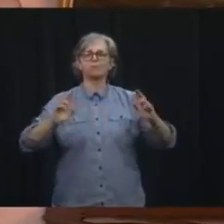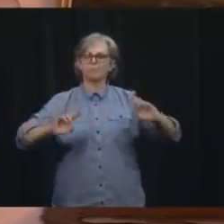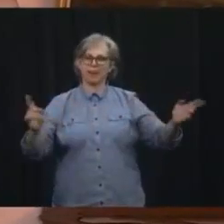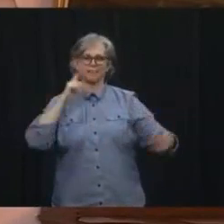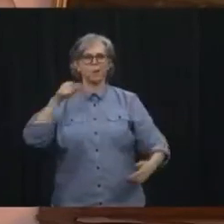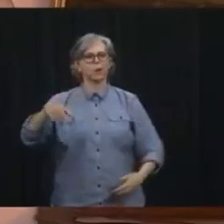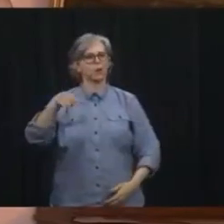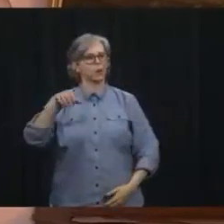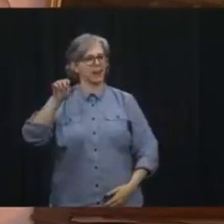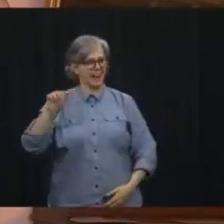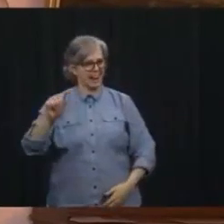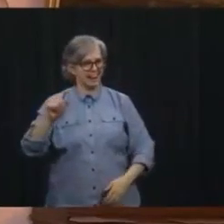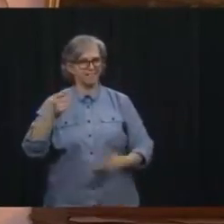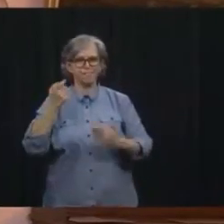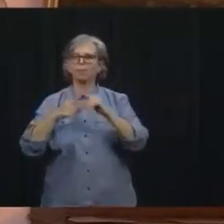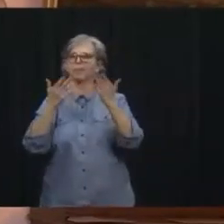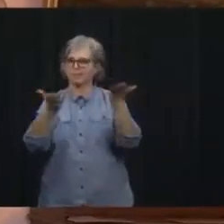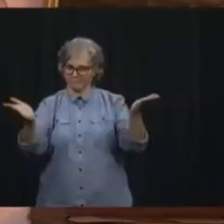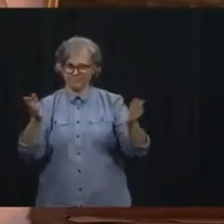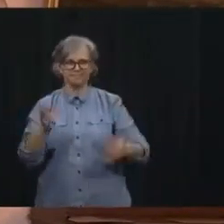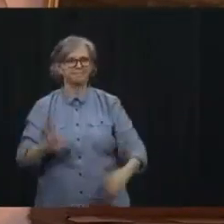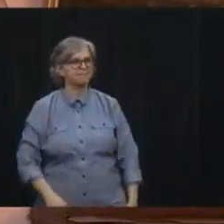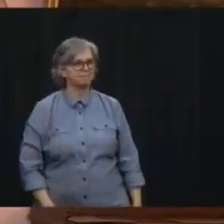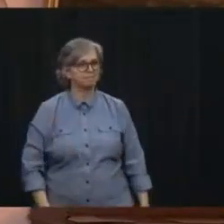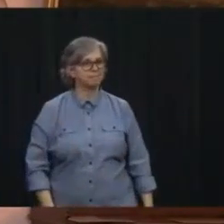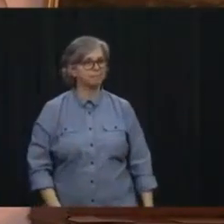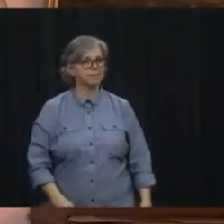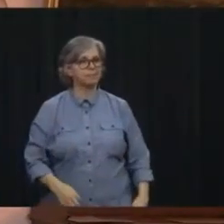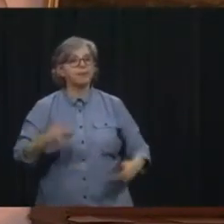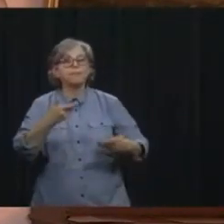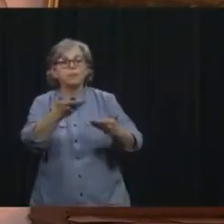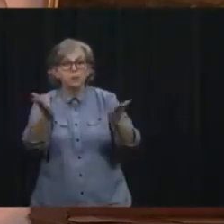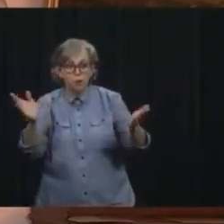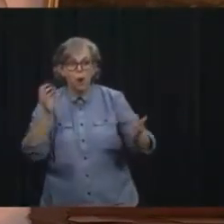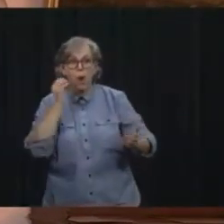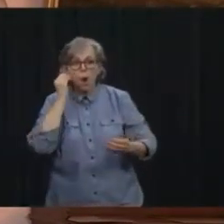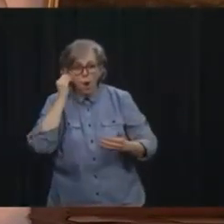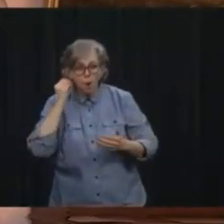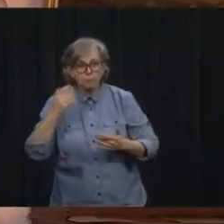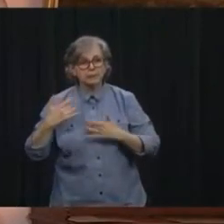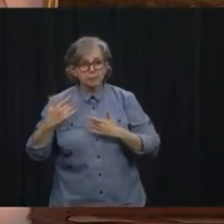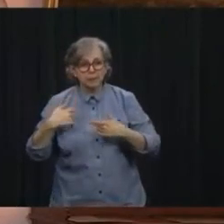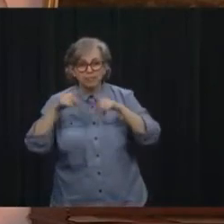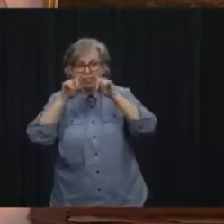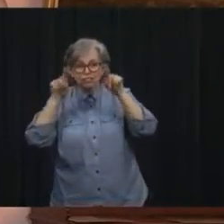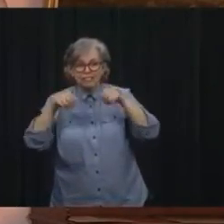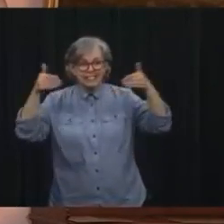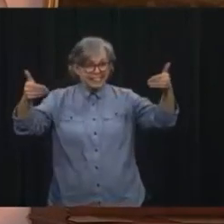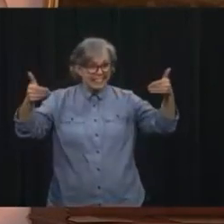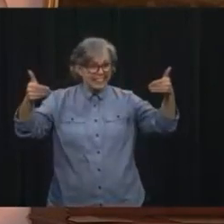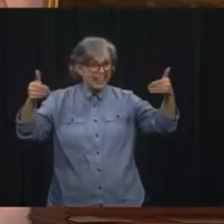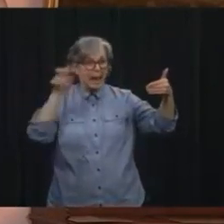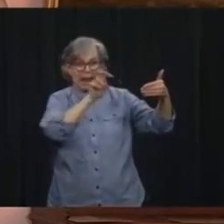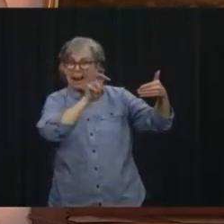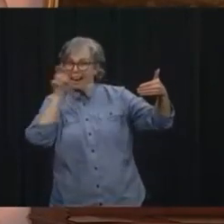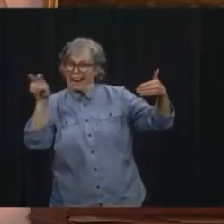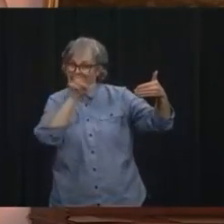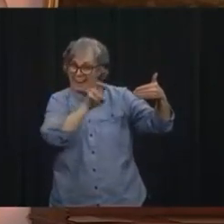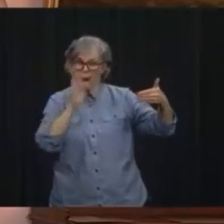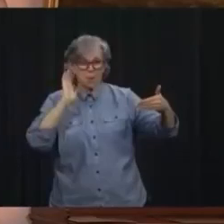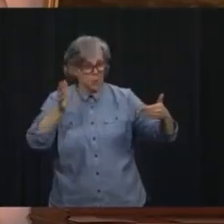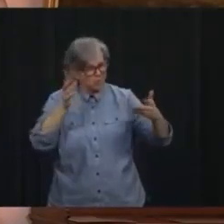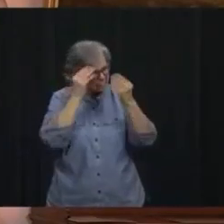These are not necessarily easy times, but we can kind of make fun things for the kids to do and fun things for us to do. And again, the whole idea is